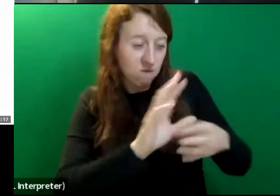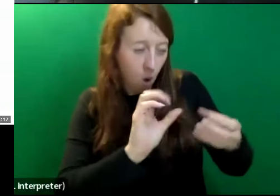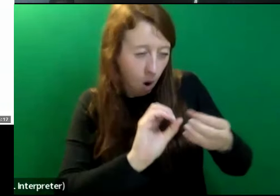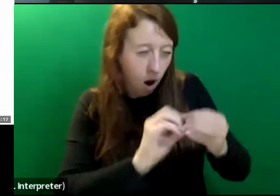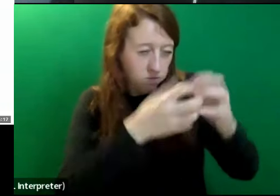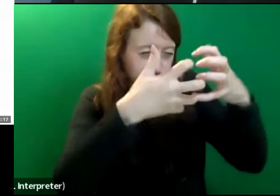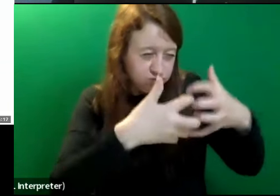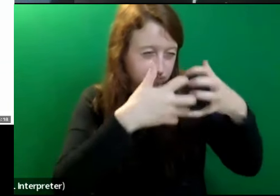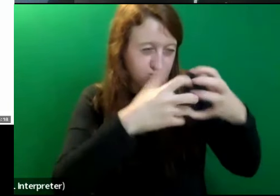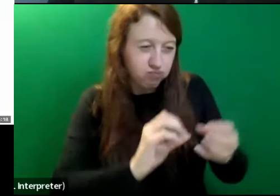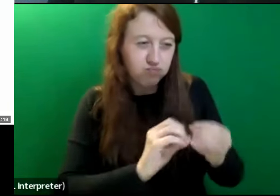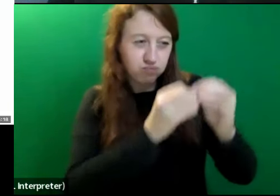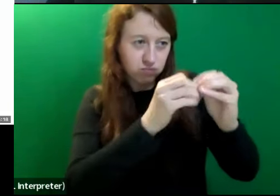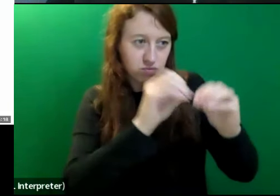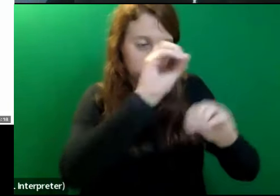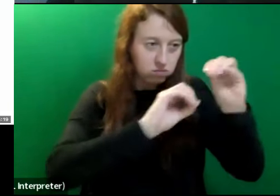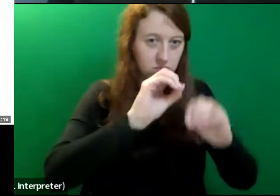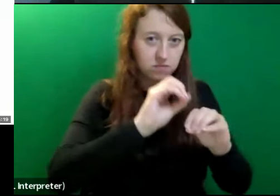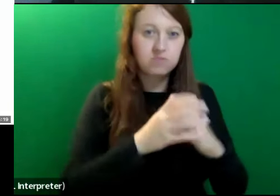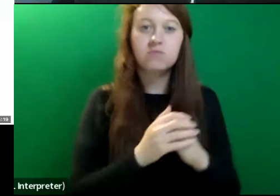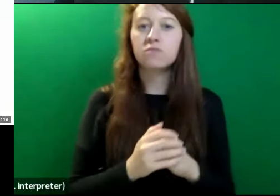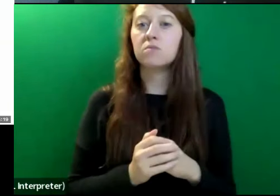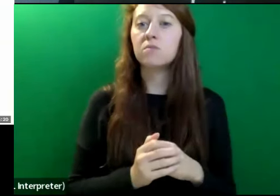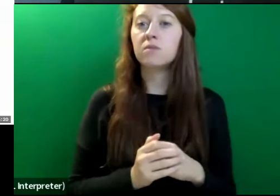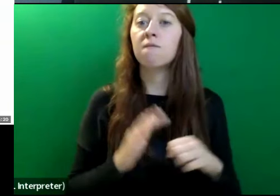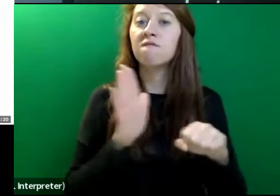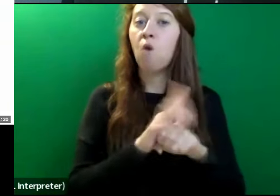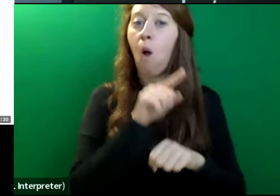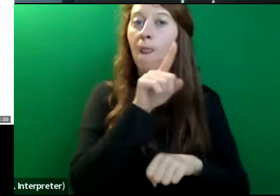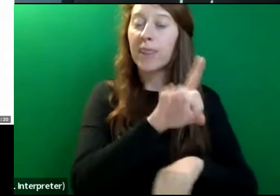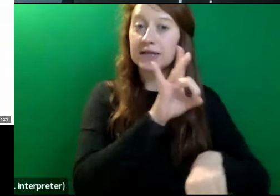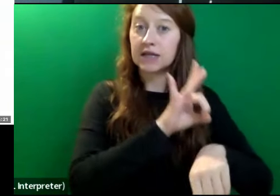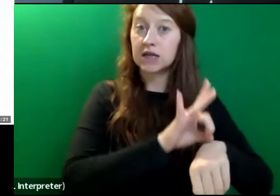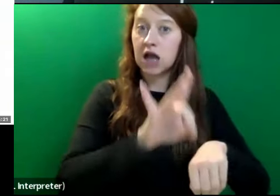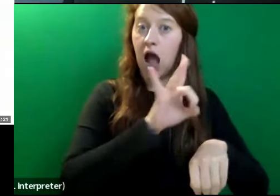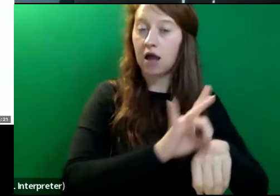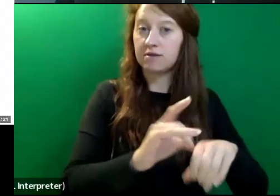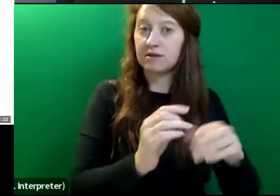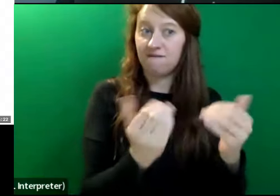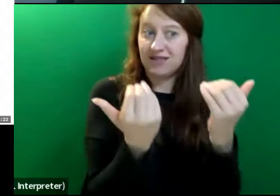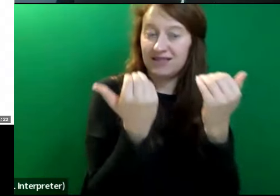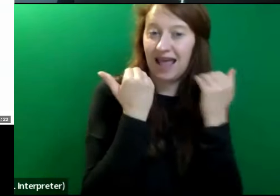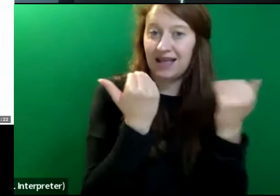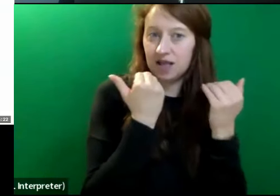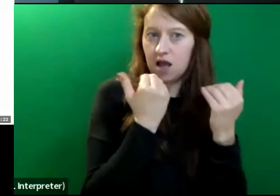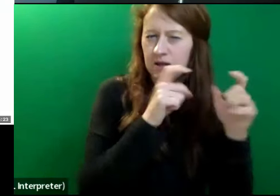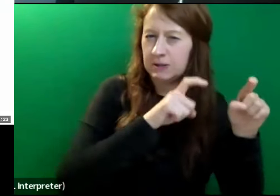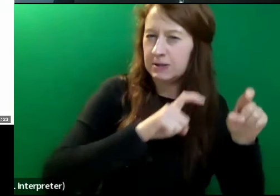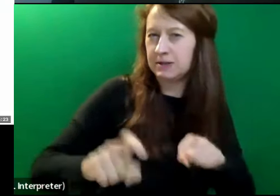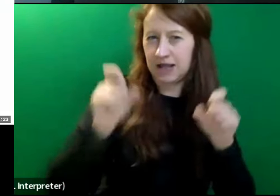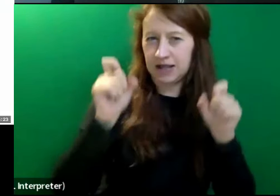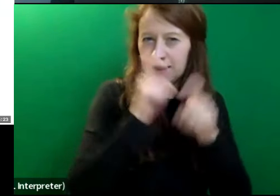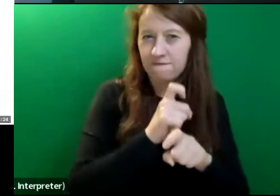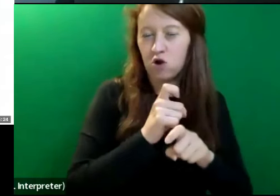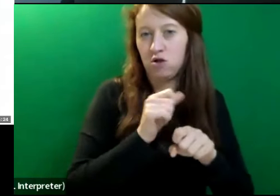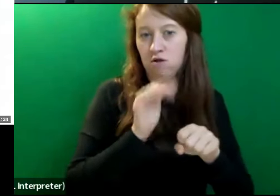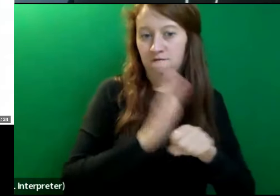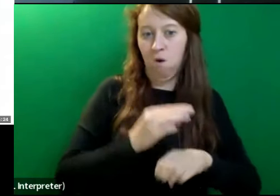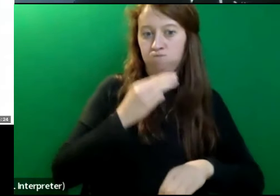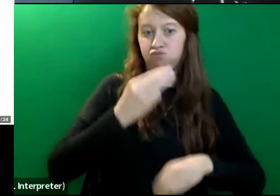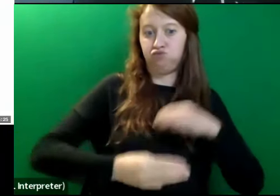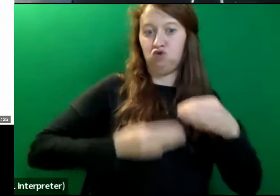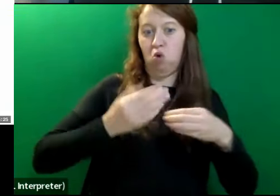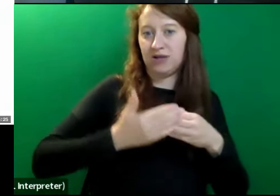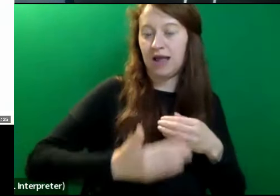processing this type of data is a little bit of a way off yet, because there's still active challenges. That's not to say that there's not people working on these